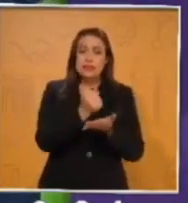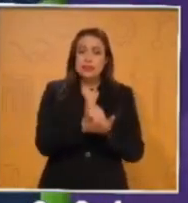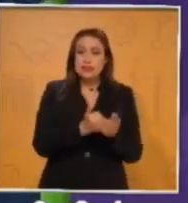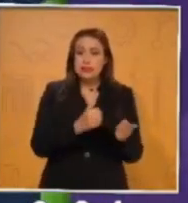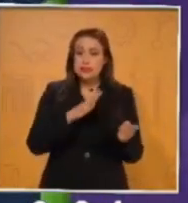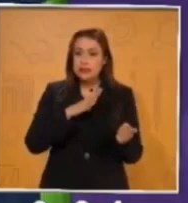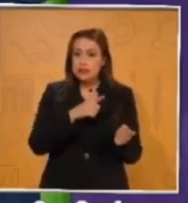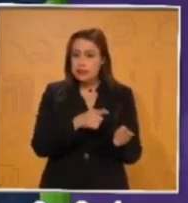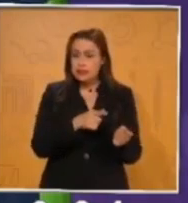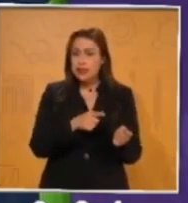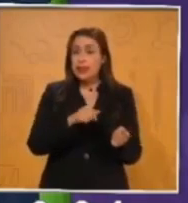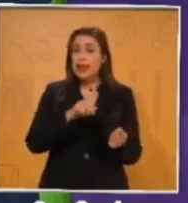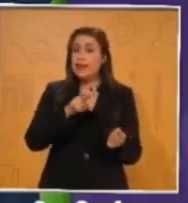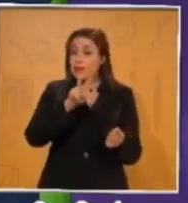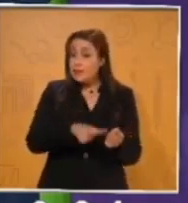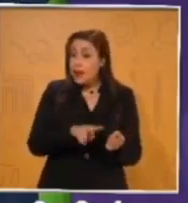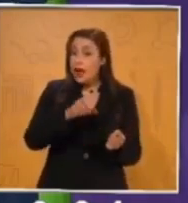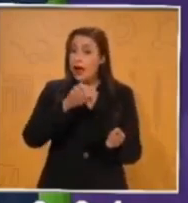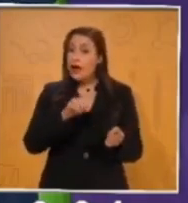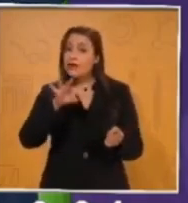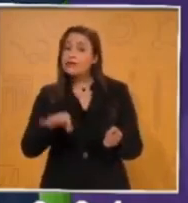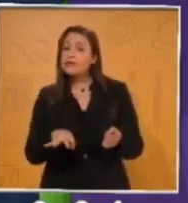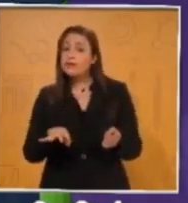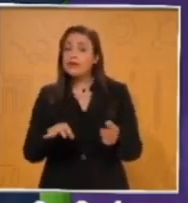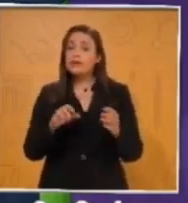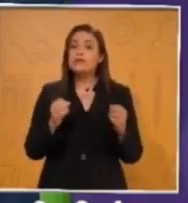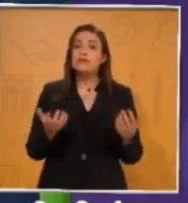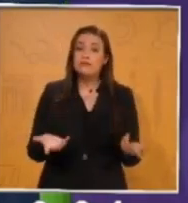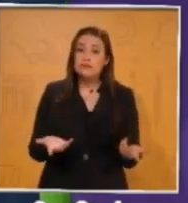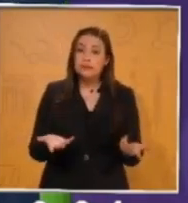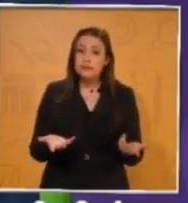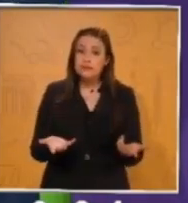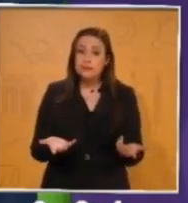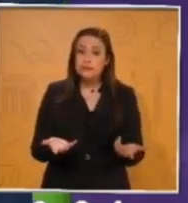real? Is this true? Or is it false?